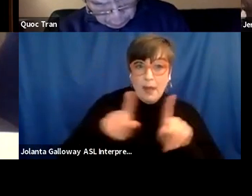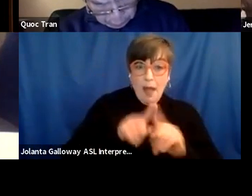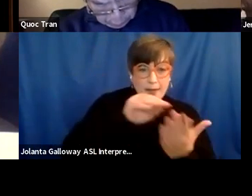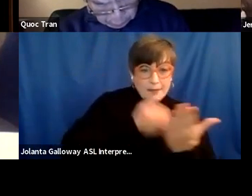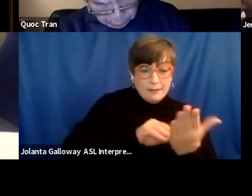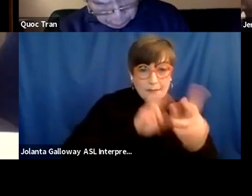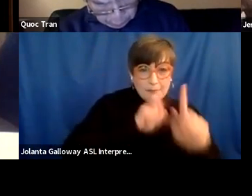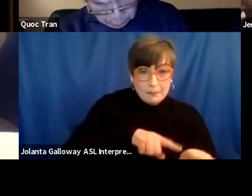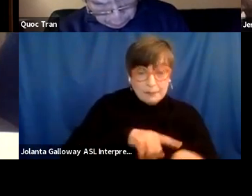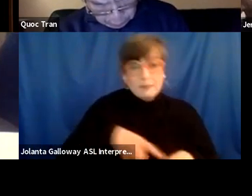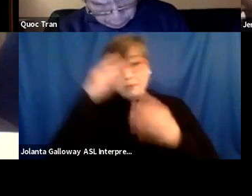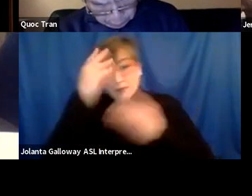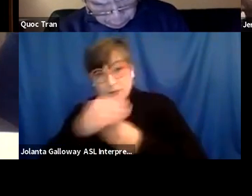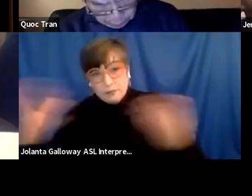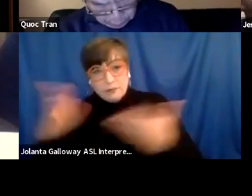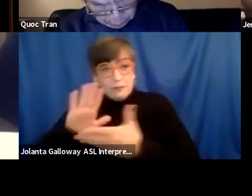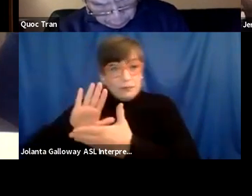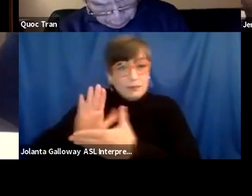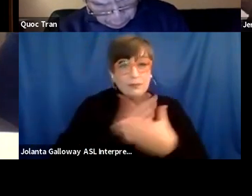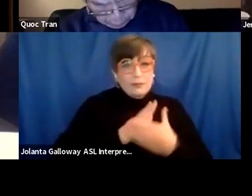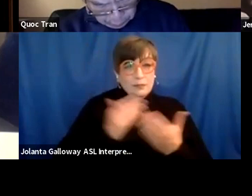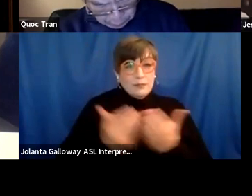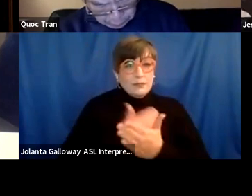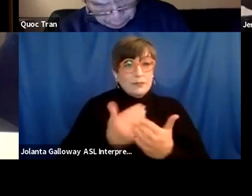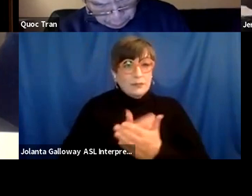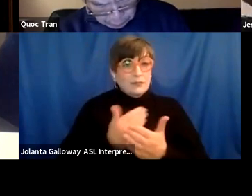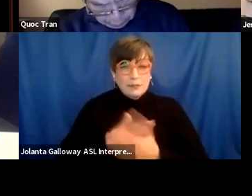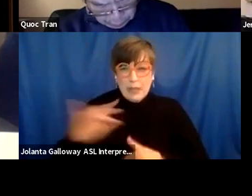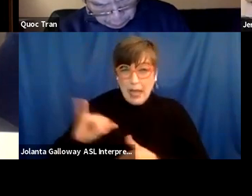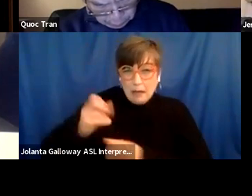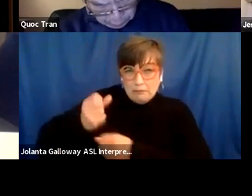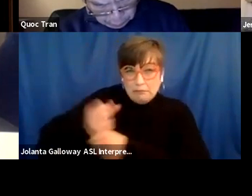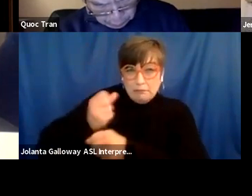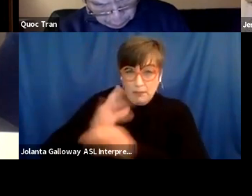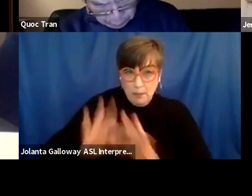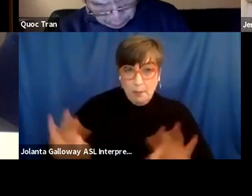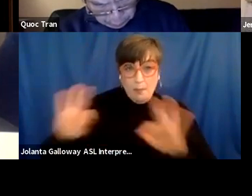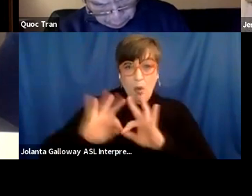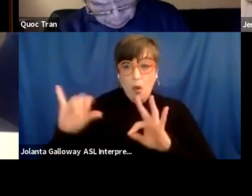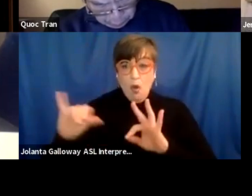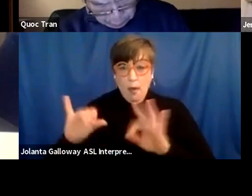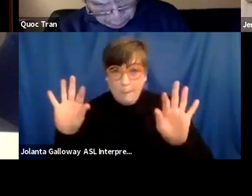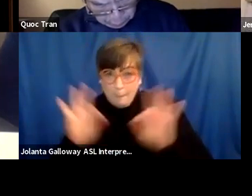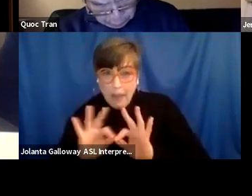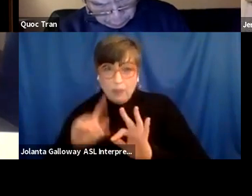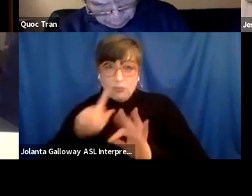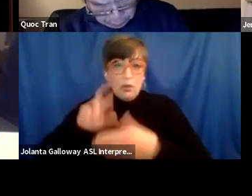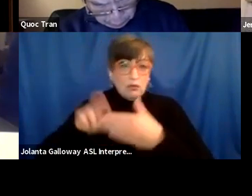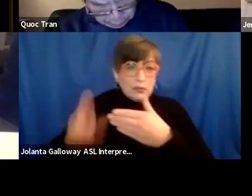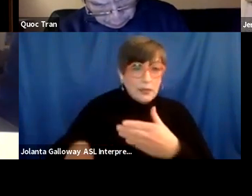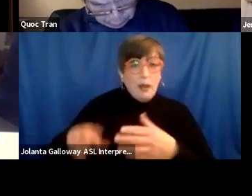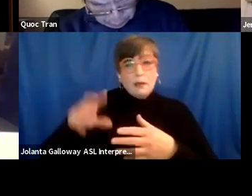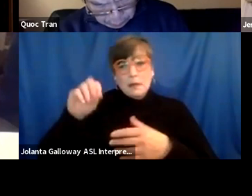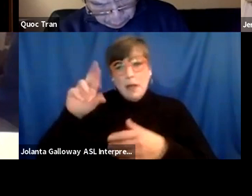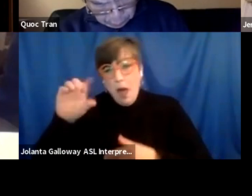and new processes and keep us informed, but that's as we move to an outcome-based focused district, that's exactly the